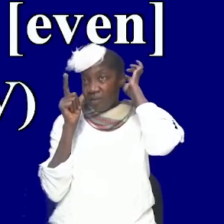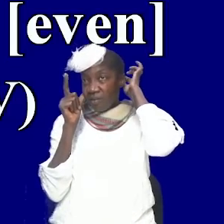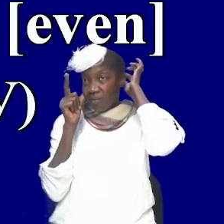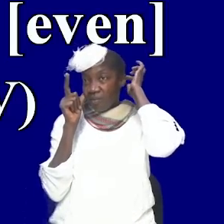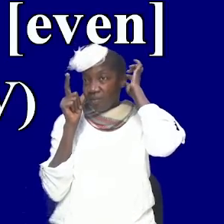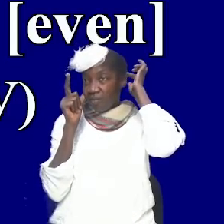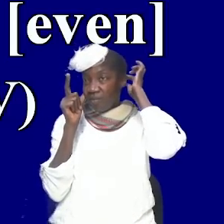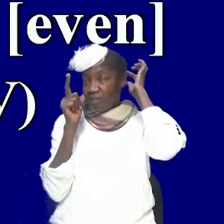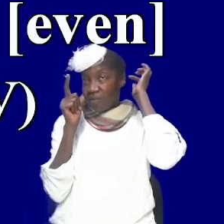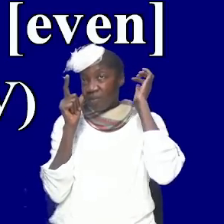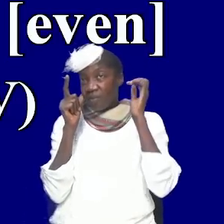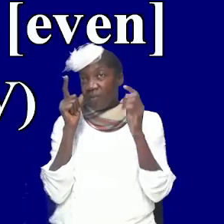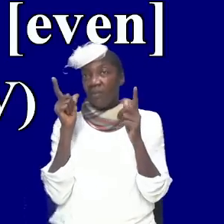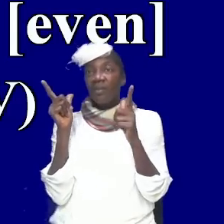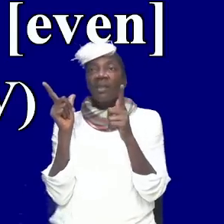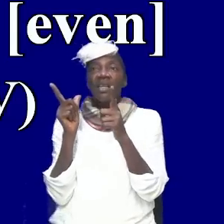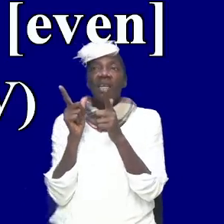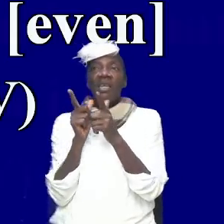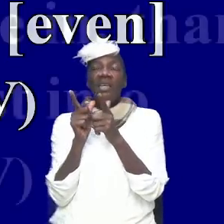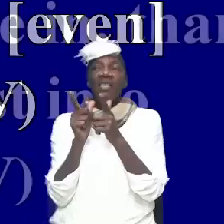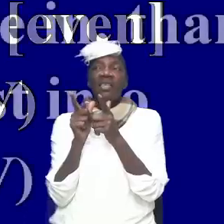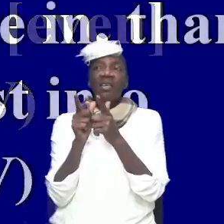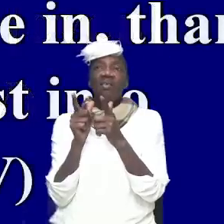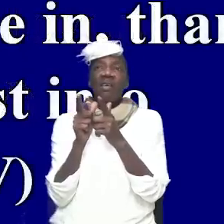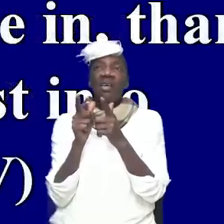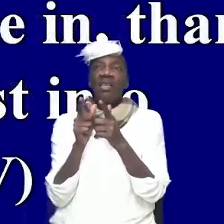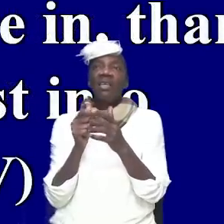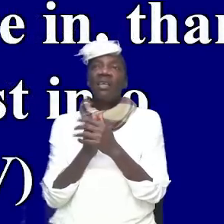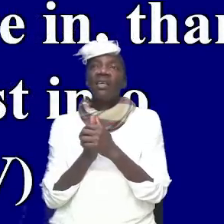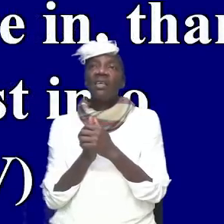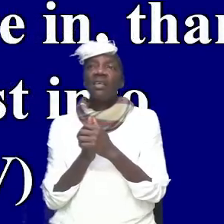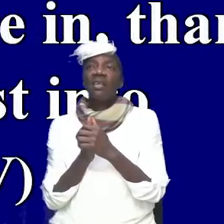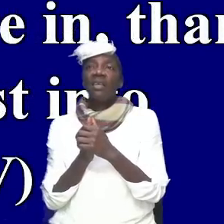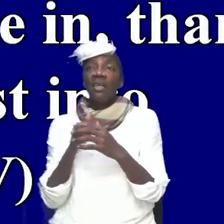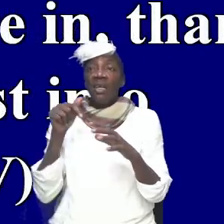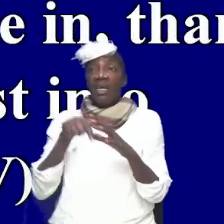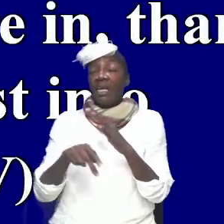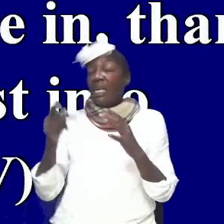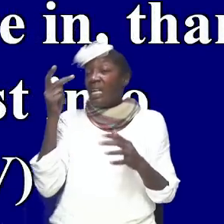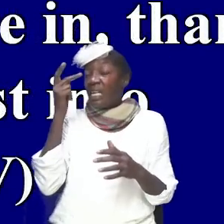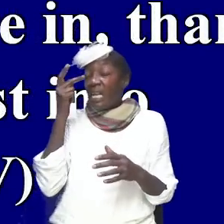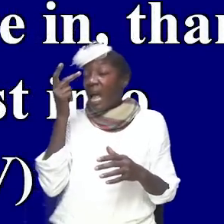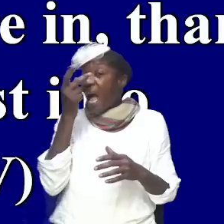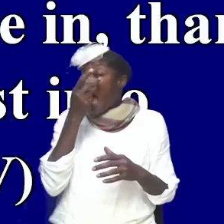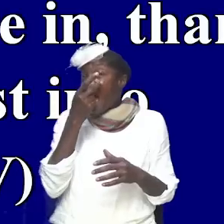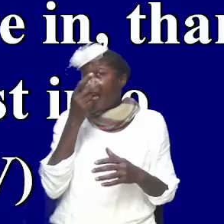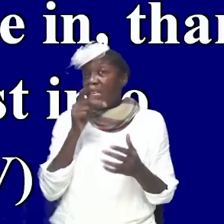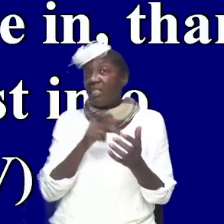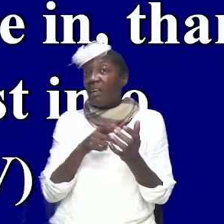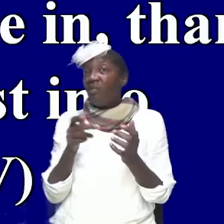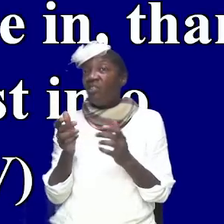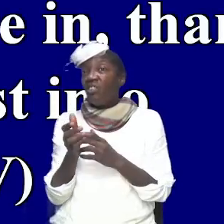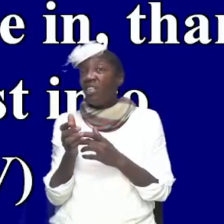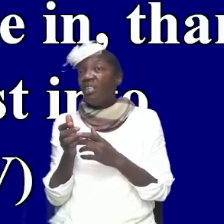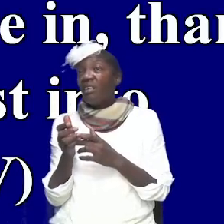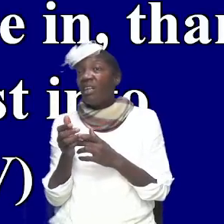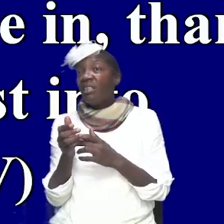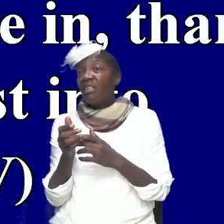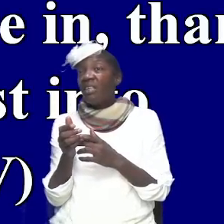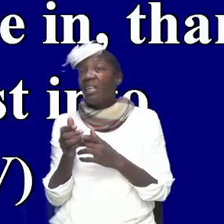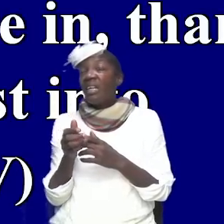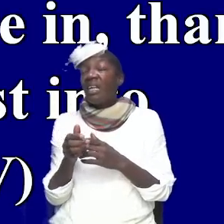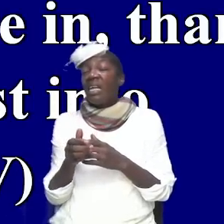lady literally, in the eyes of Jesus Christ, this poor widow